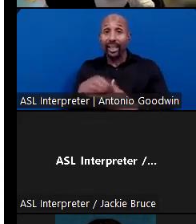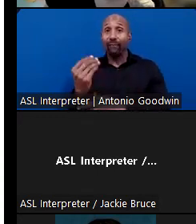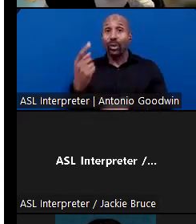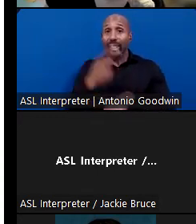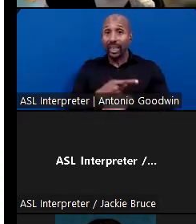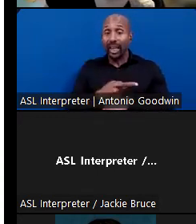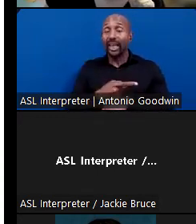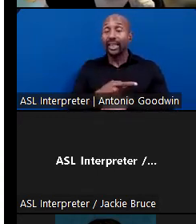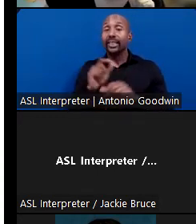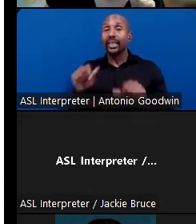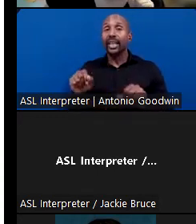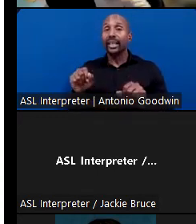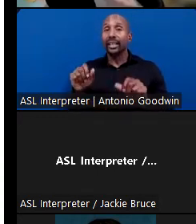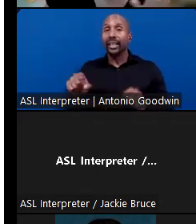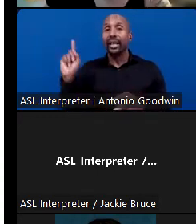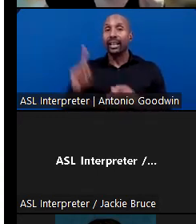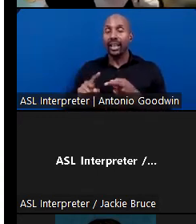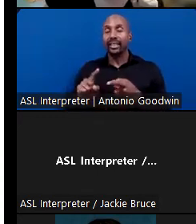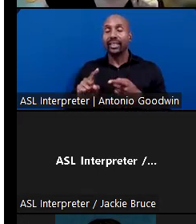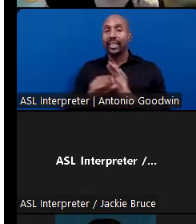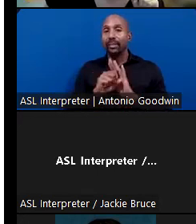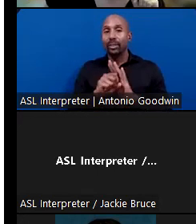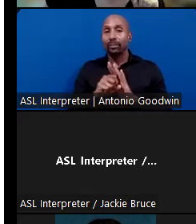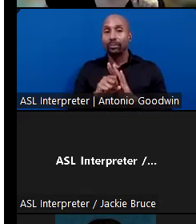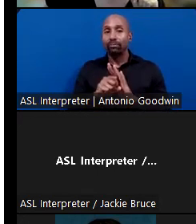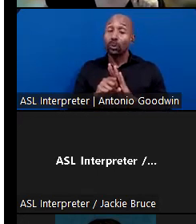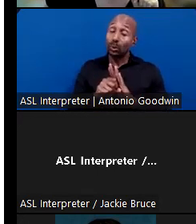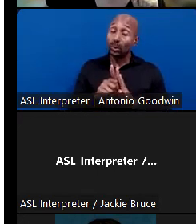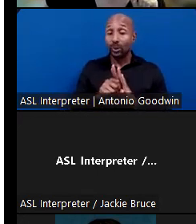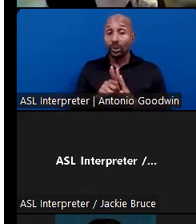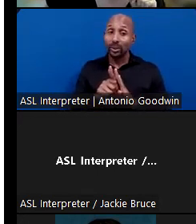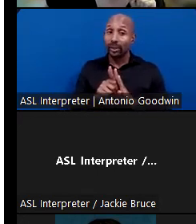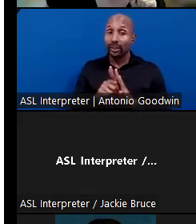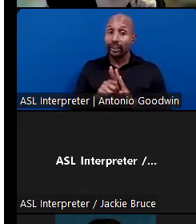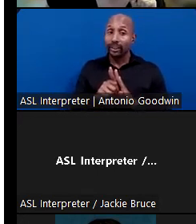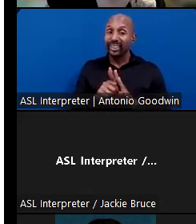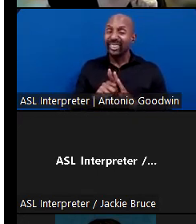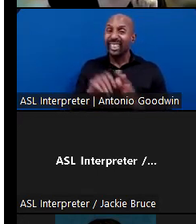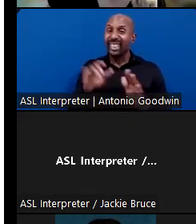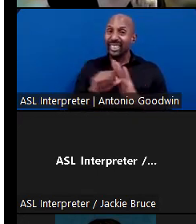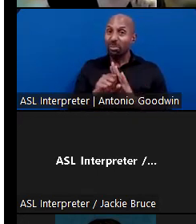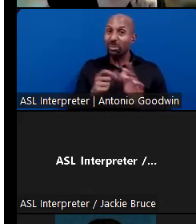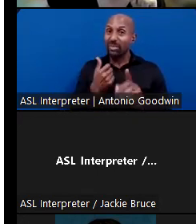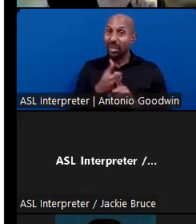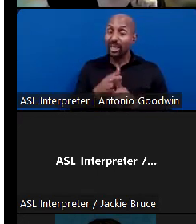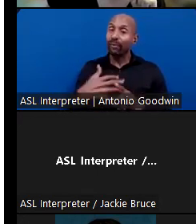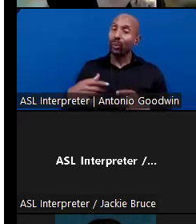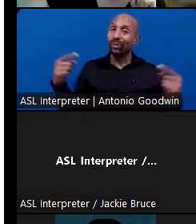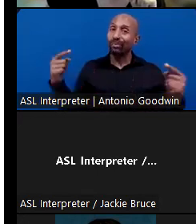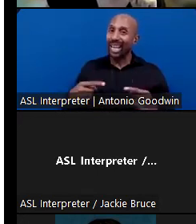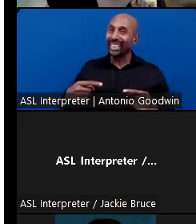which again, since it can be highly painful, that's great. We will be getting more supply of the